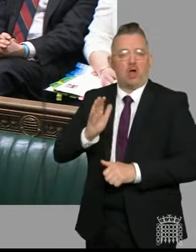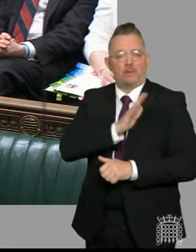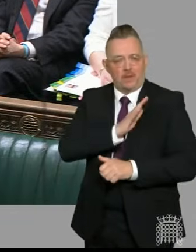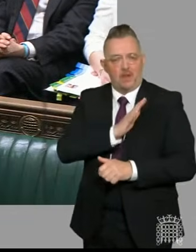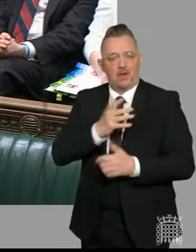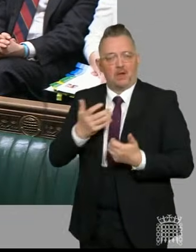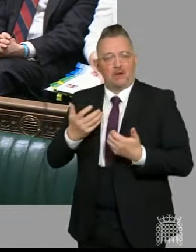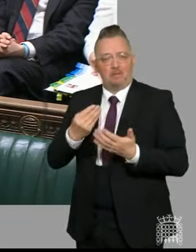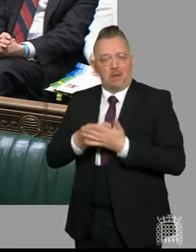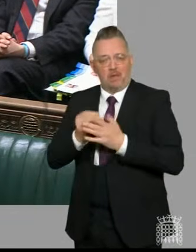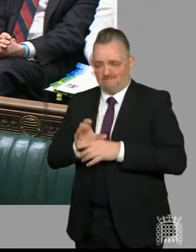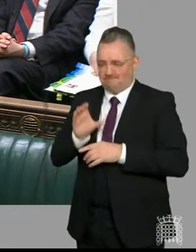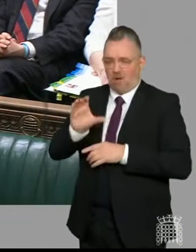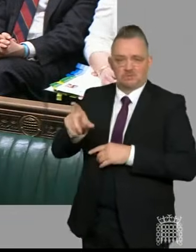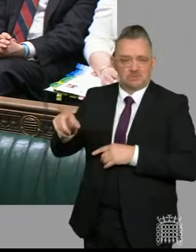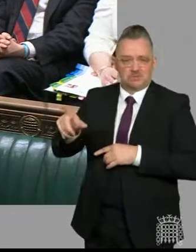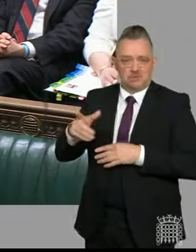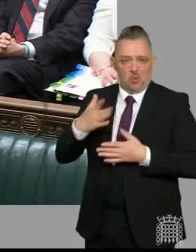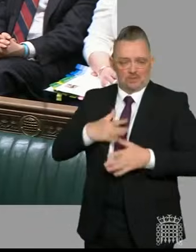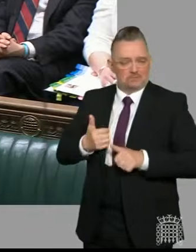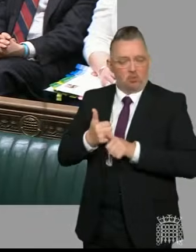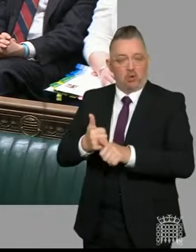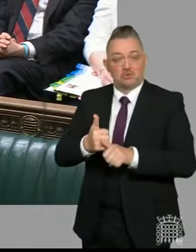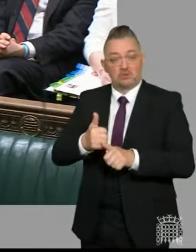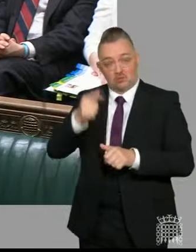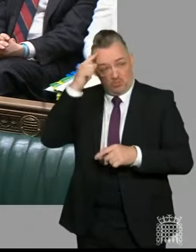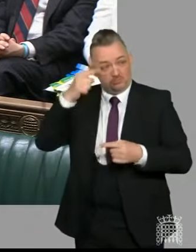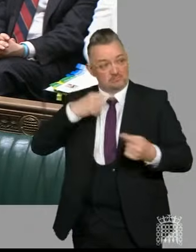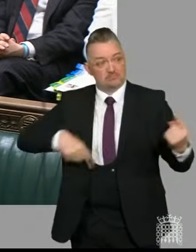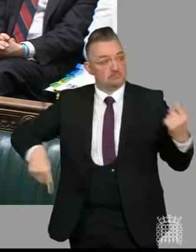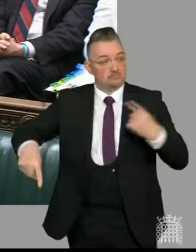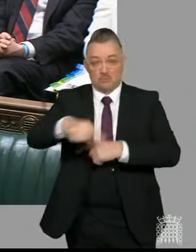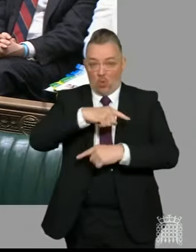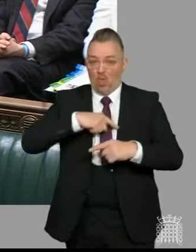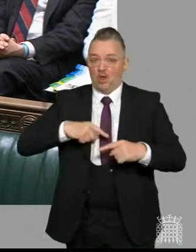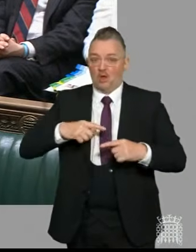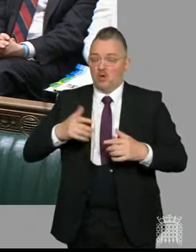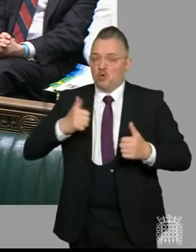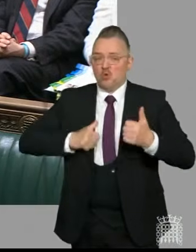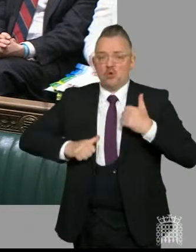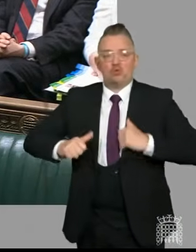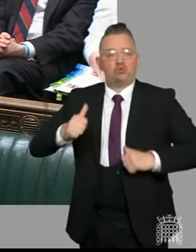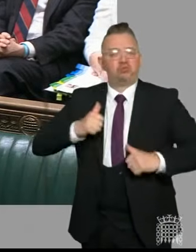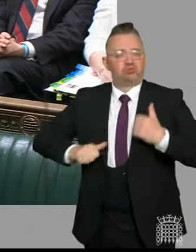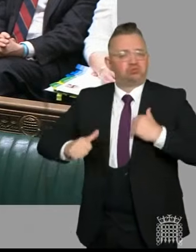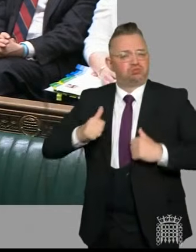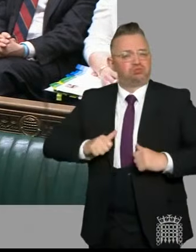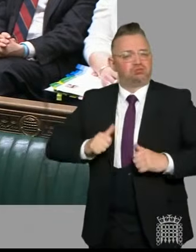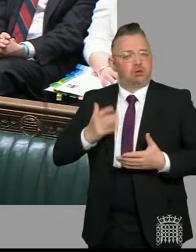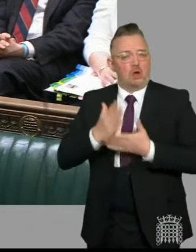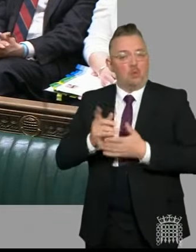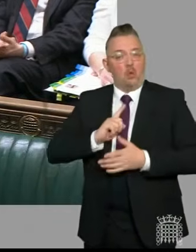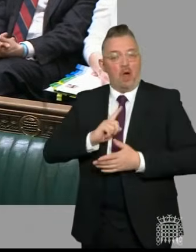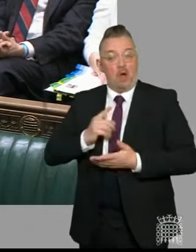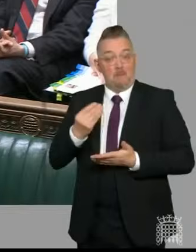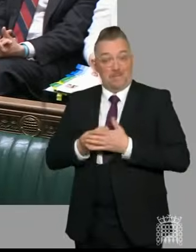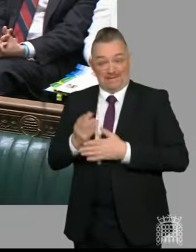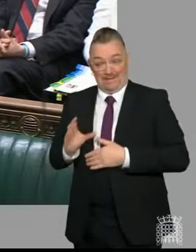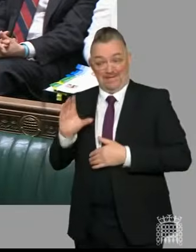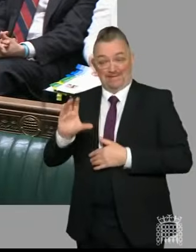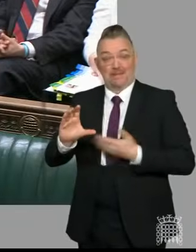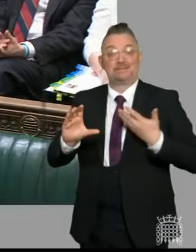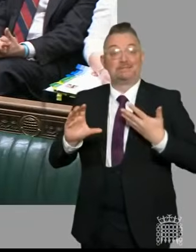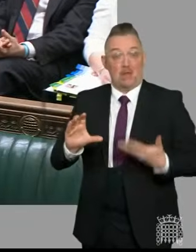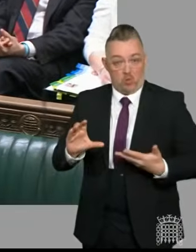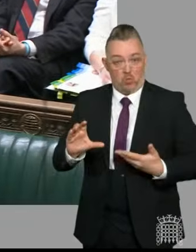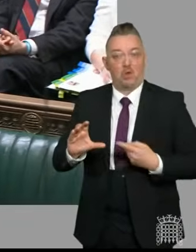all of us can take great pride in, that we are putting the resources in now to meet the challenges that the nation is likely to face over the next 5